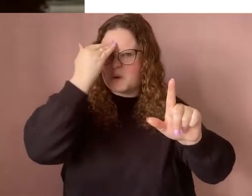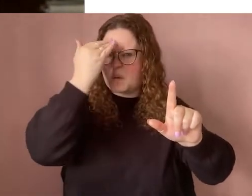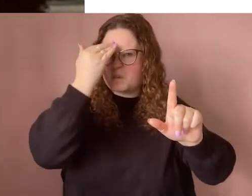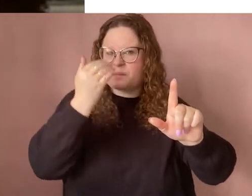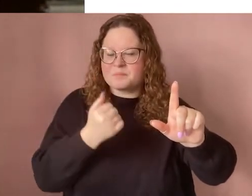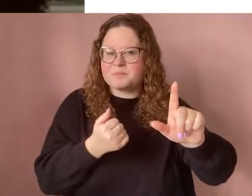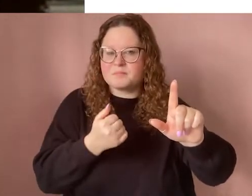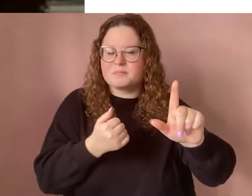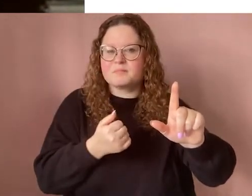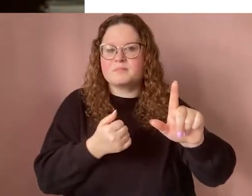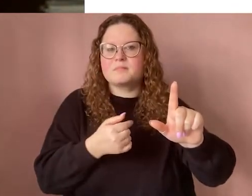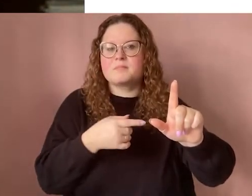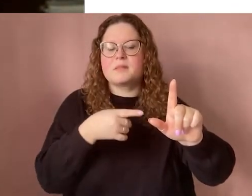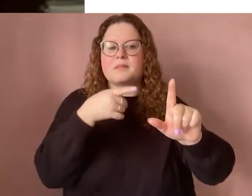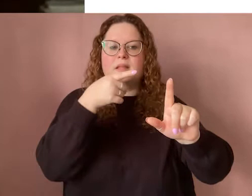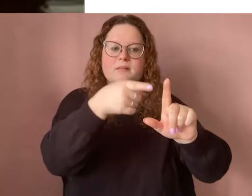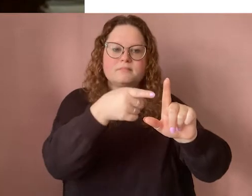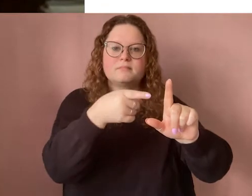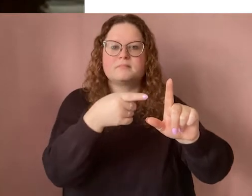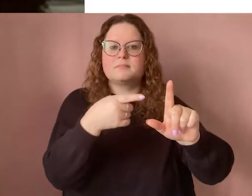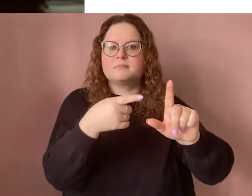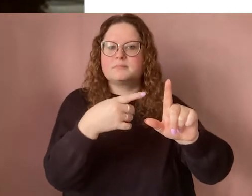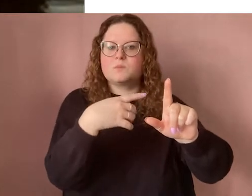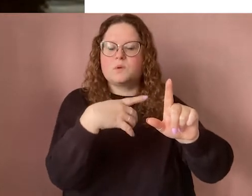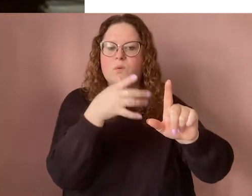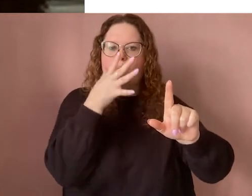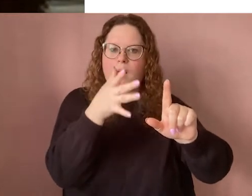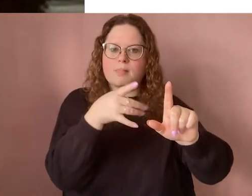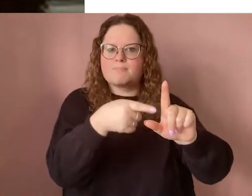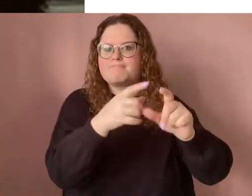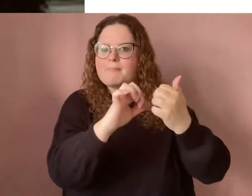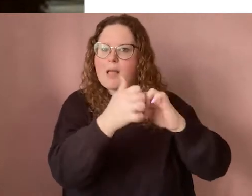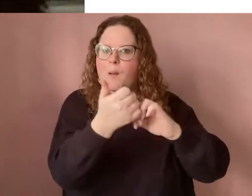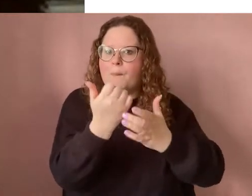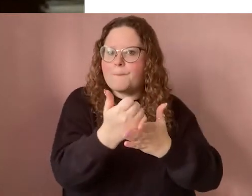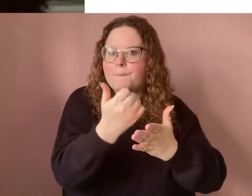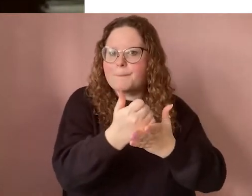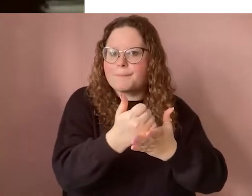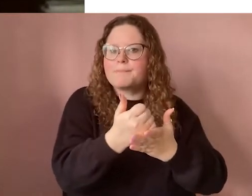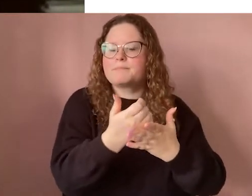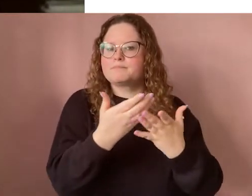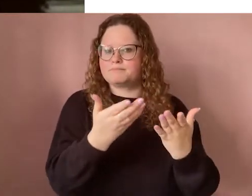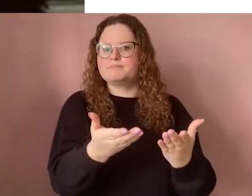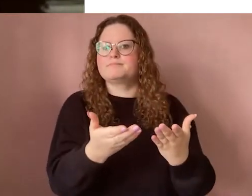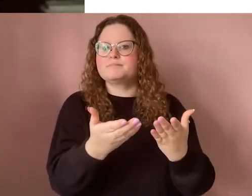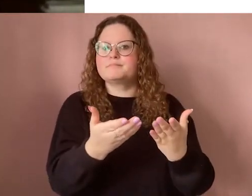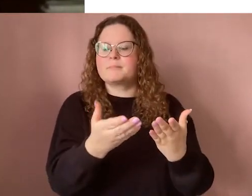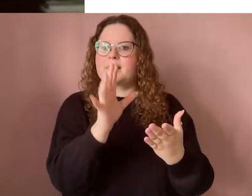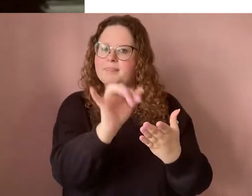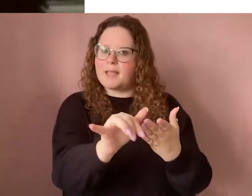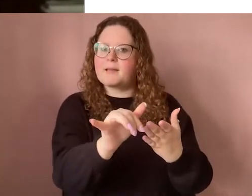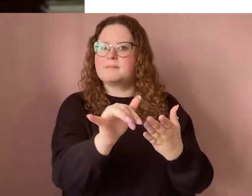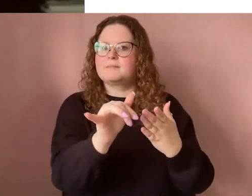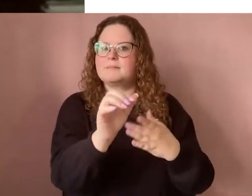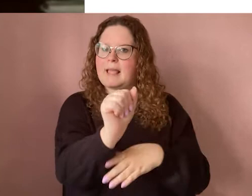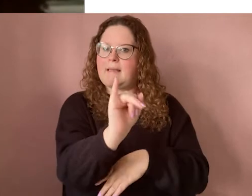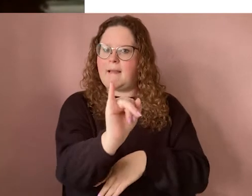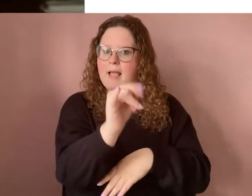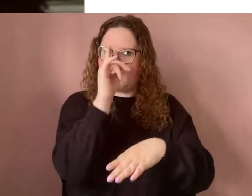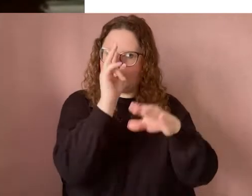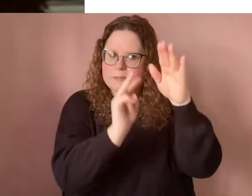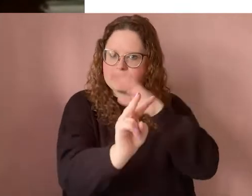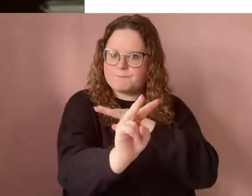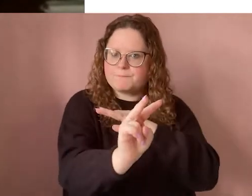And then we have the voice coming over and saying, how can I help? The one is a predictive dimension of artificial intelligence, and the